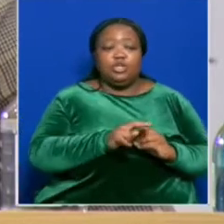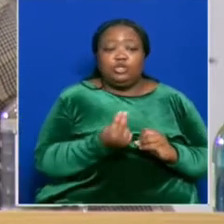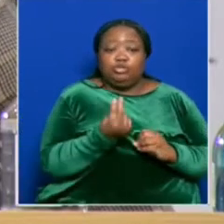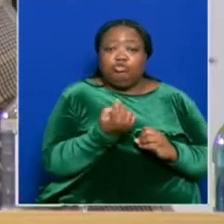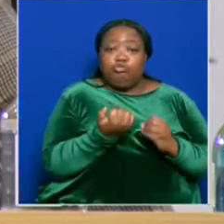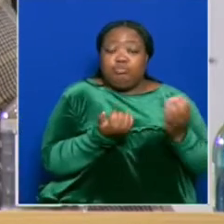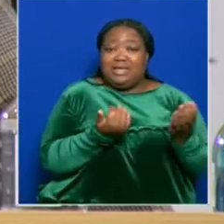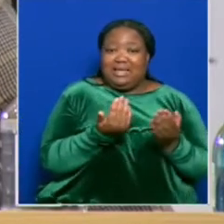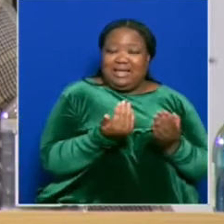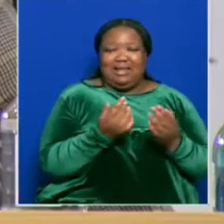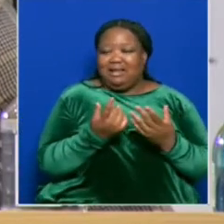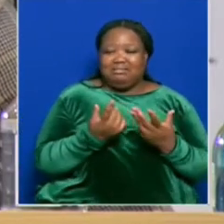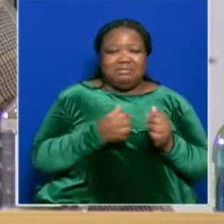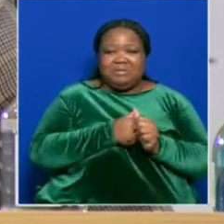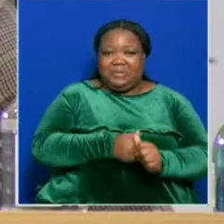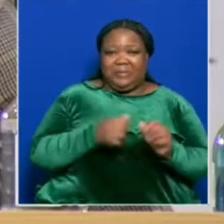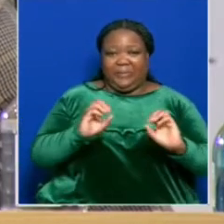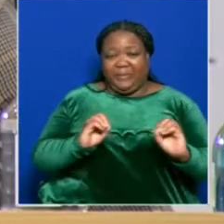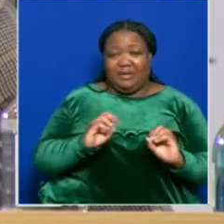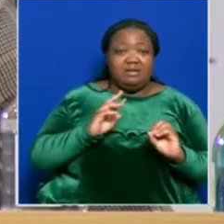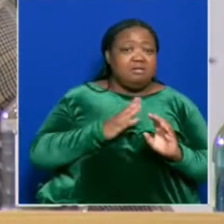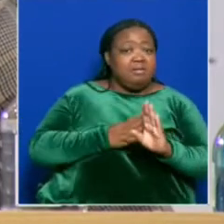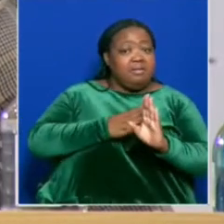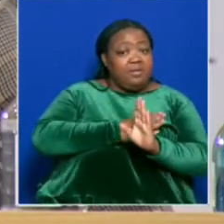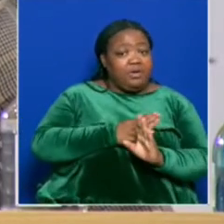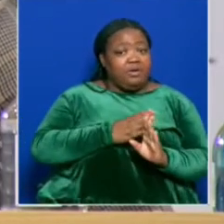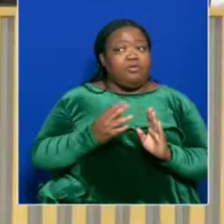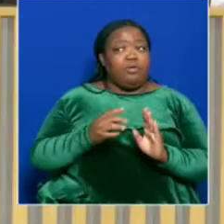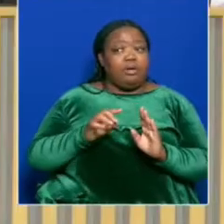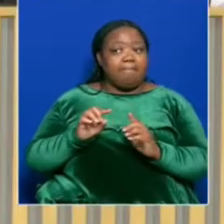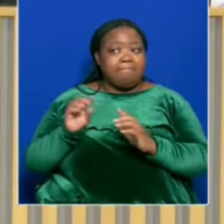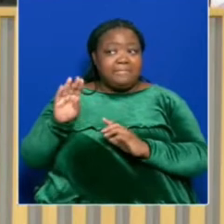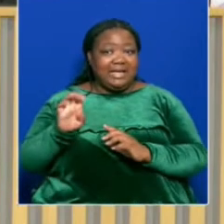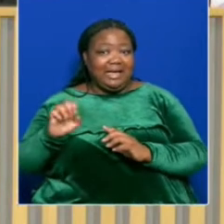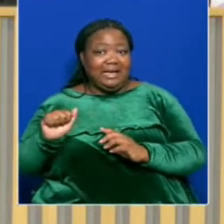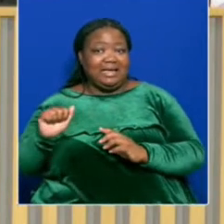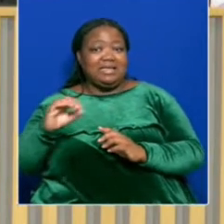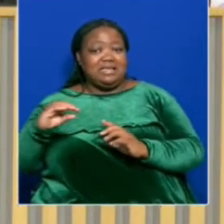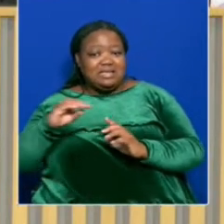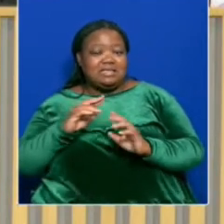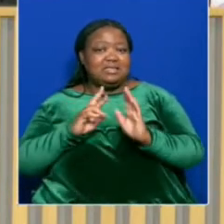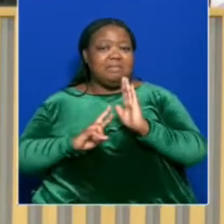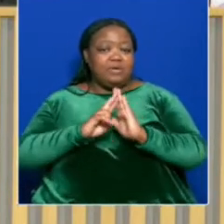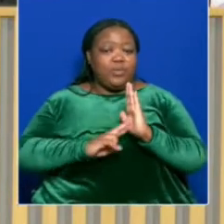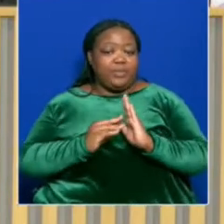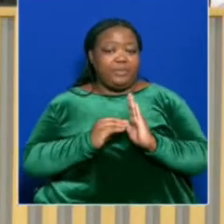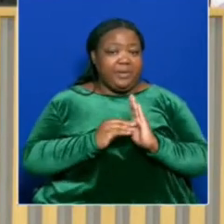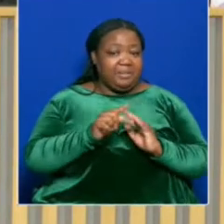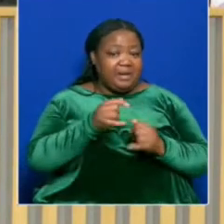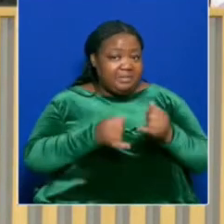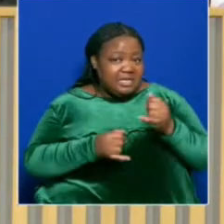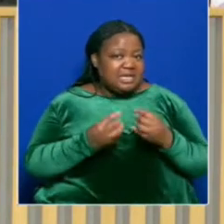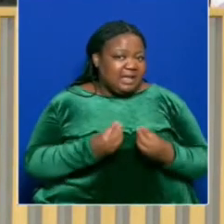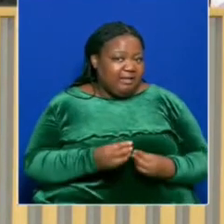we had taken note on bidder number 2 that there was an issue, and BAC had referred this report back, and we required an addendum report to give us surety that this matter